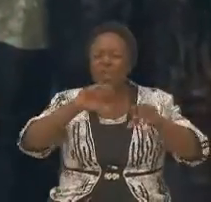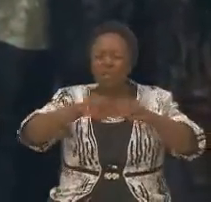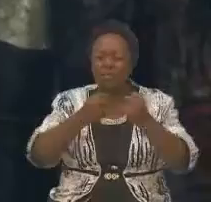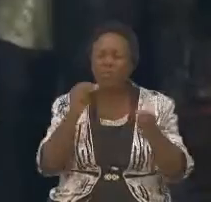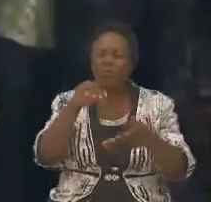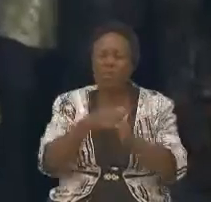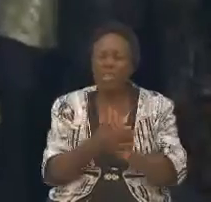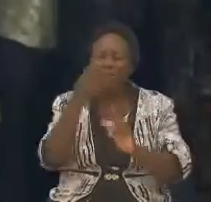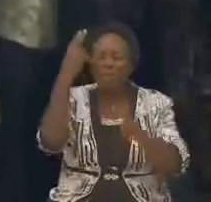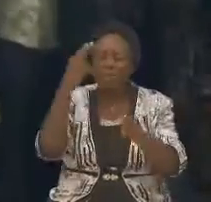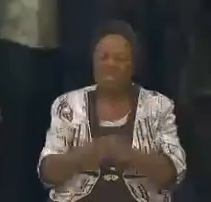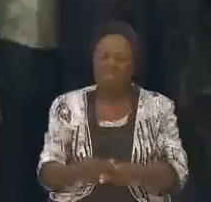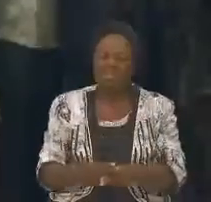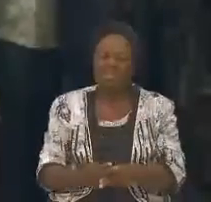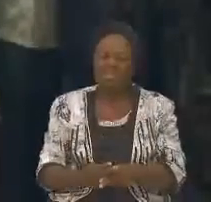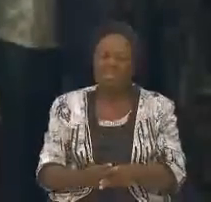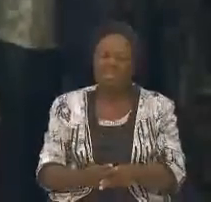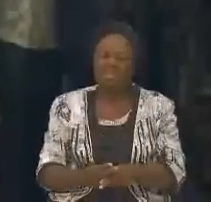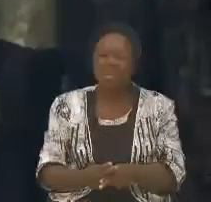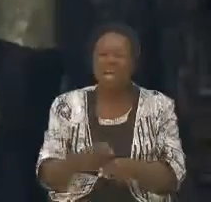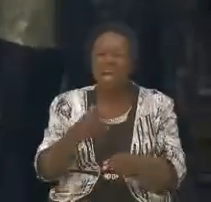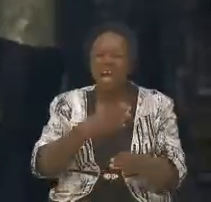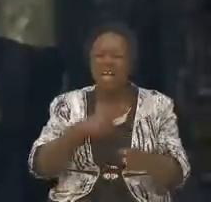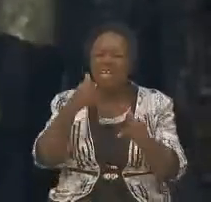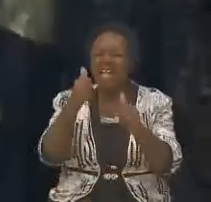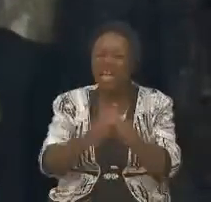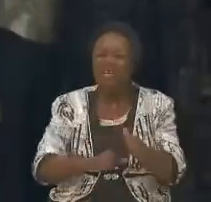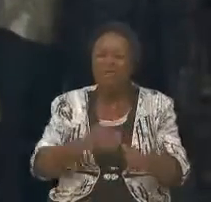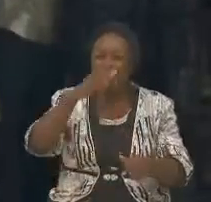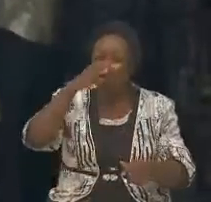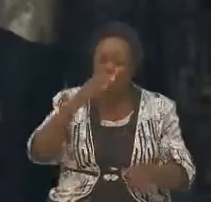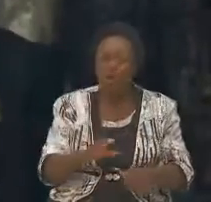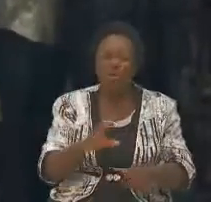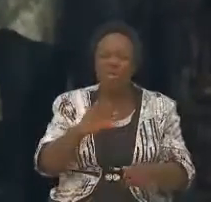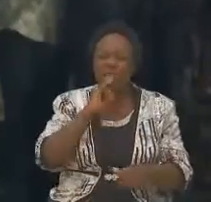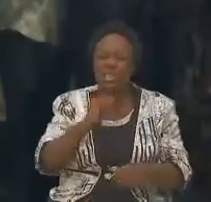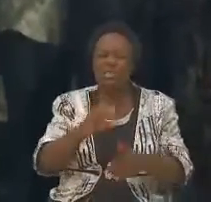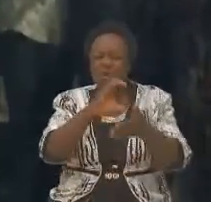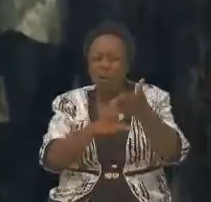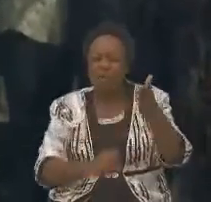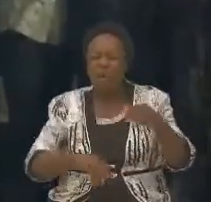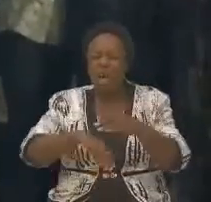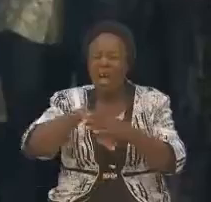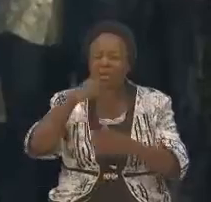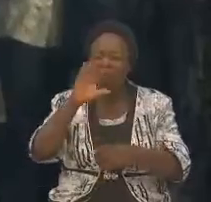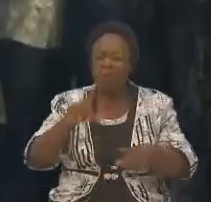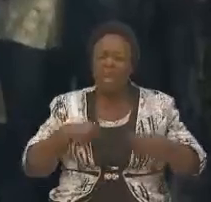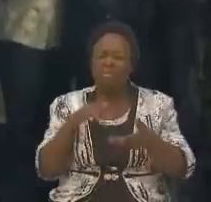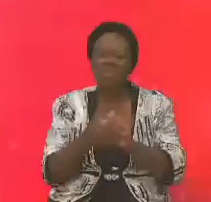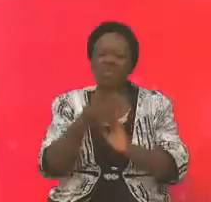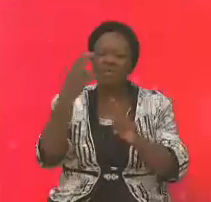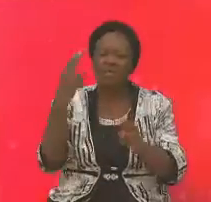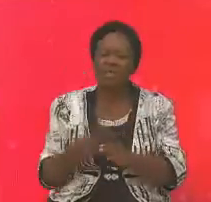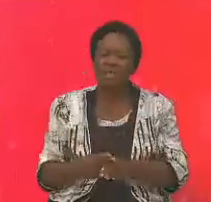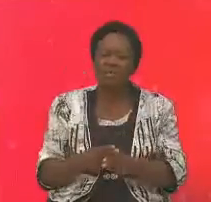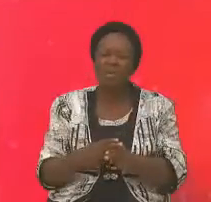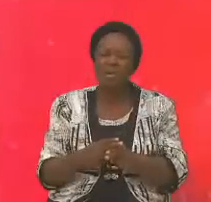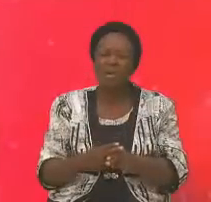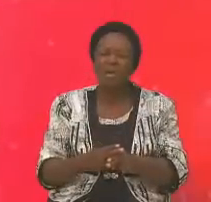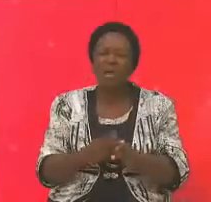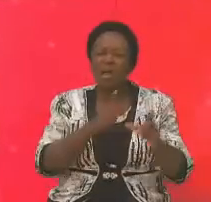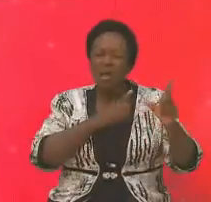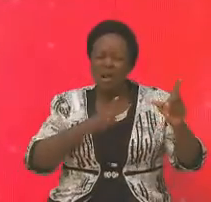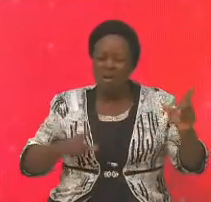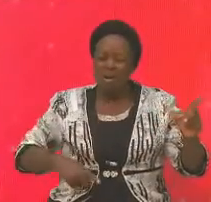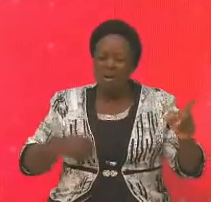in Jesus' name. And every curse is removed out of your life. Lord of heaven, Lord